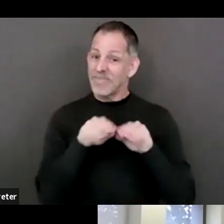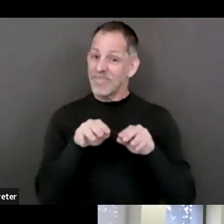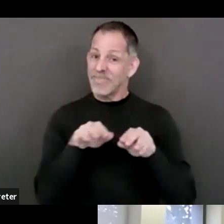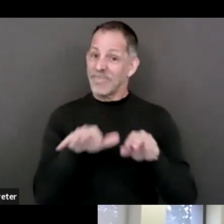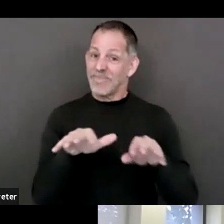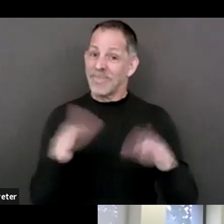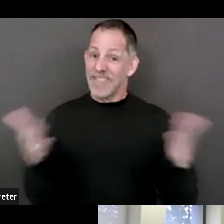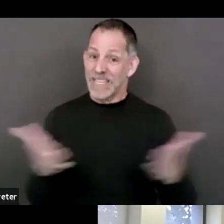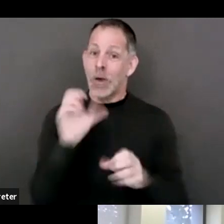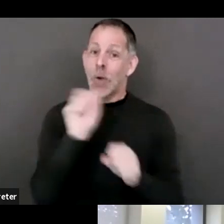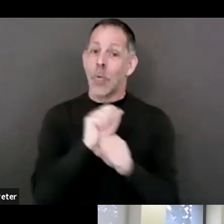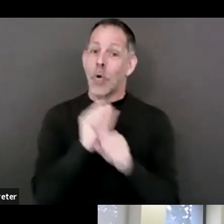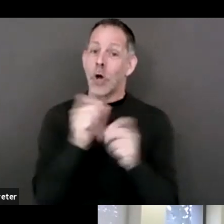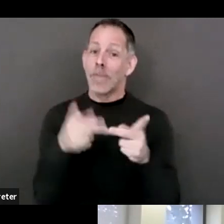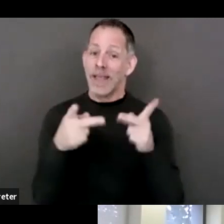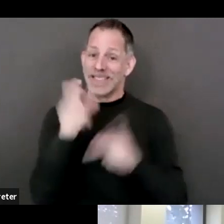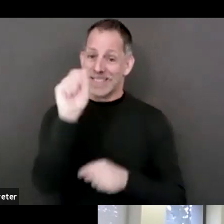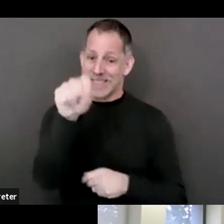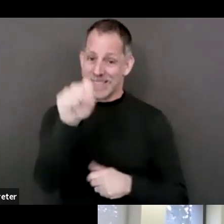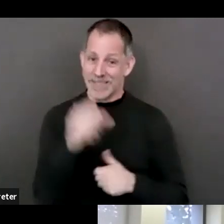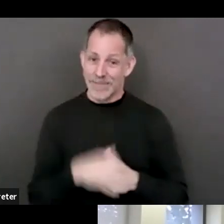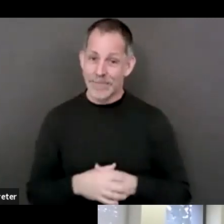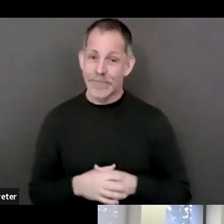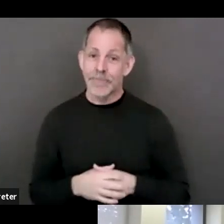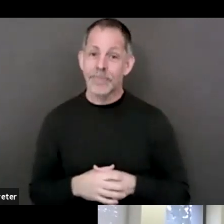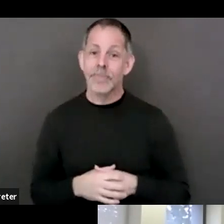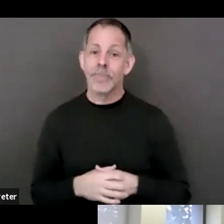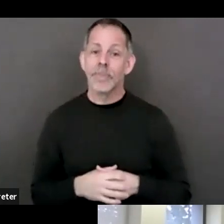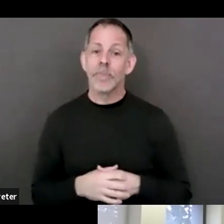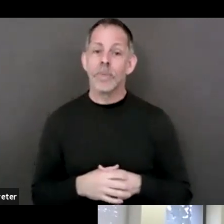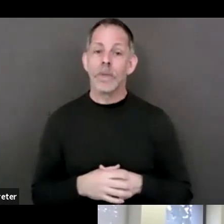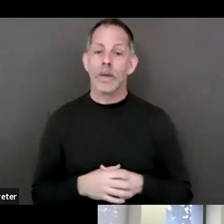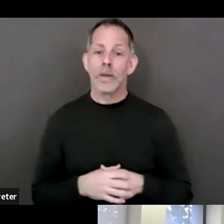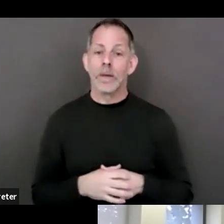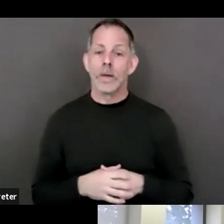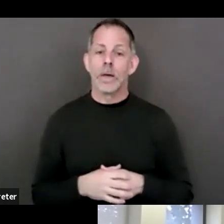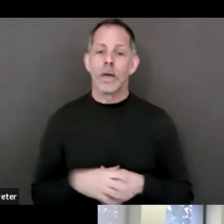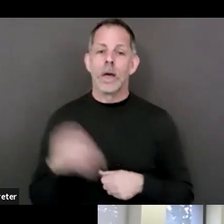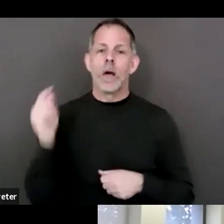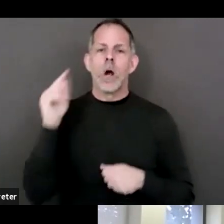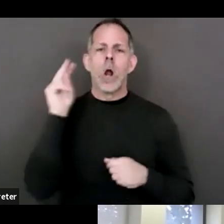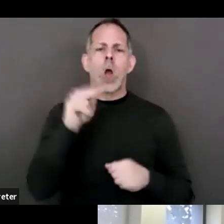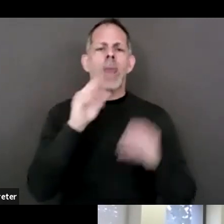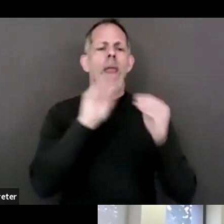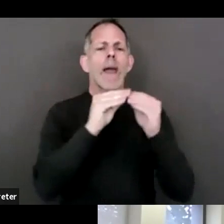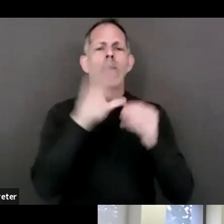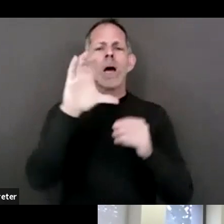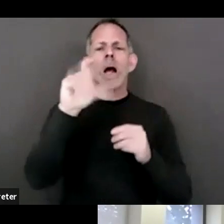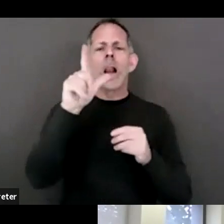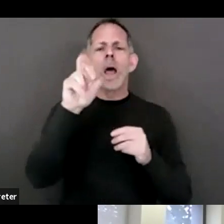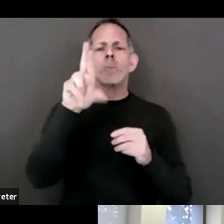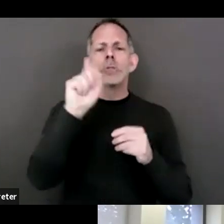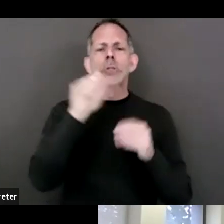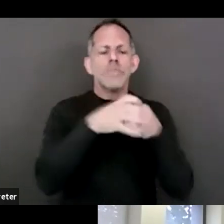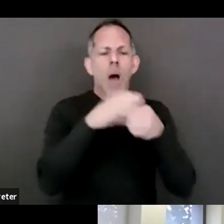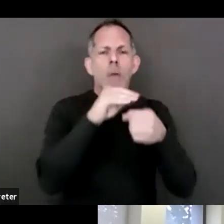at where clusters and outbreaks of cases occur in workplaces,